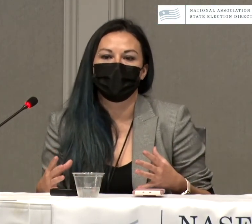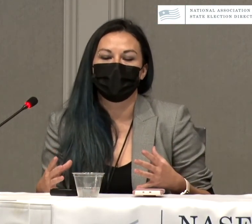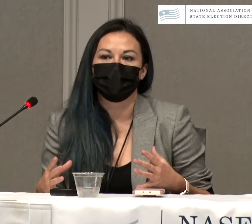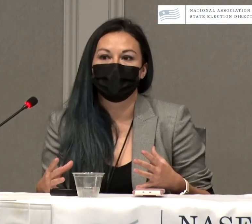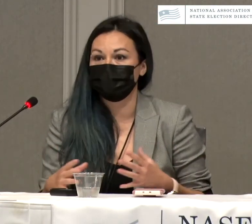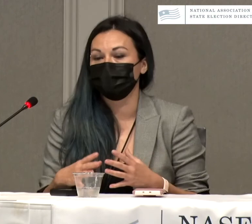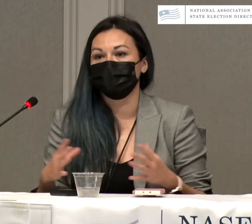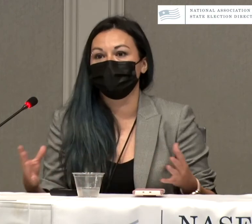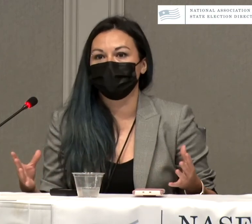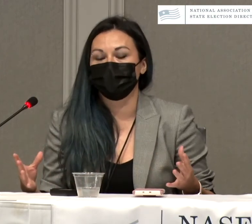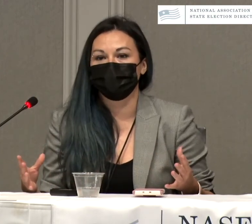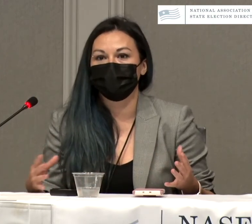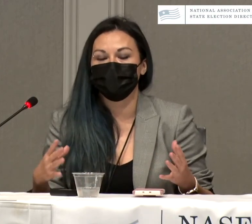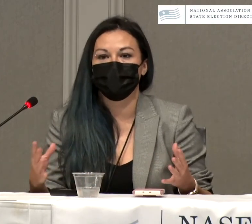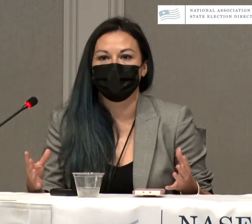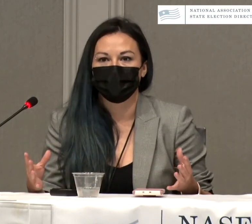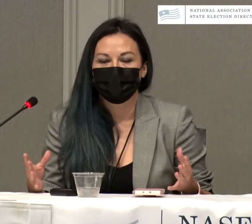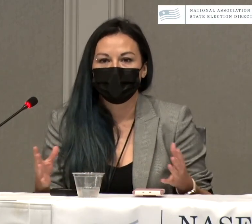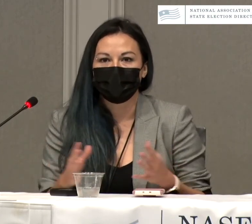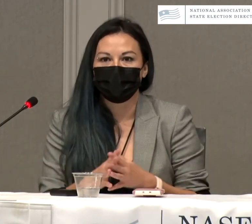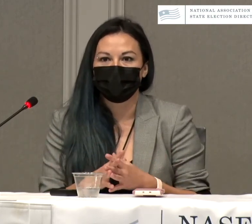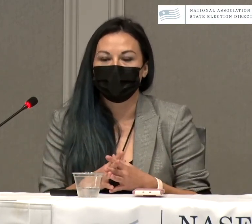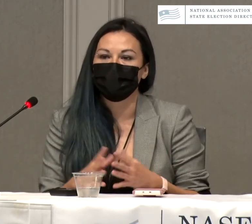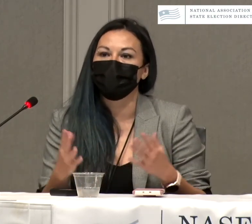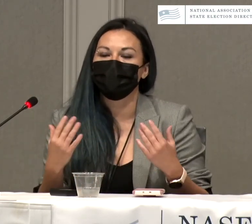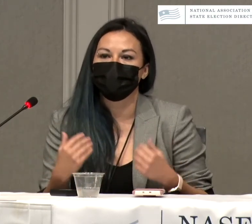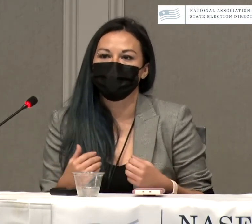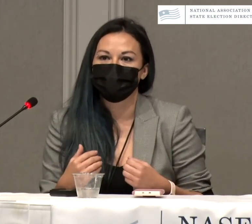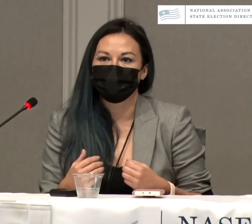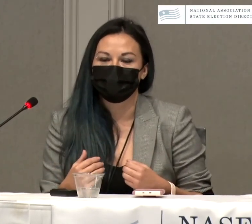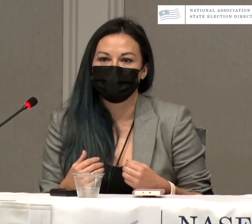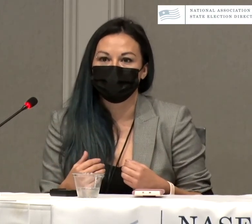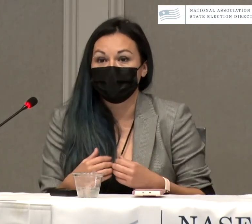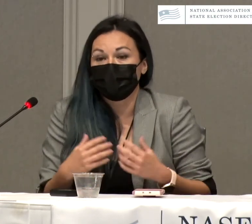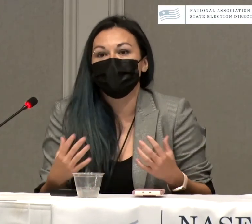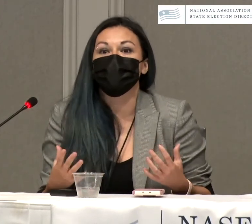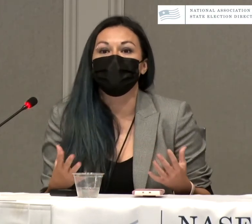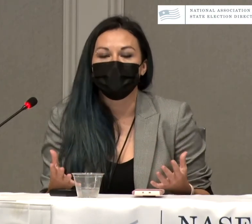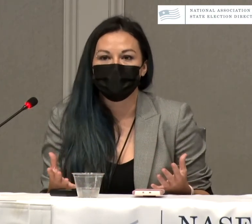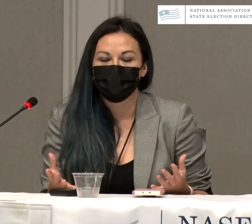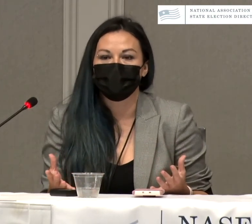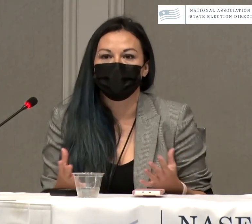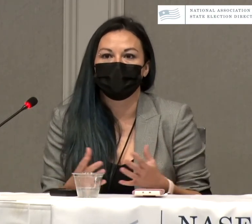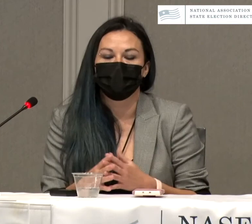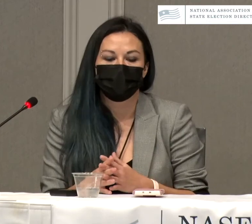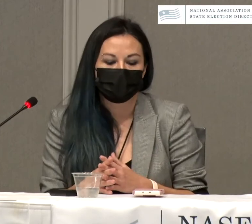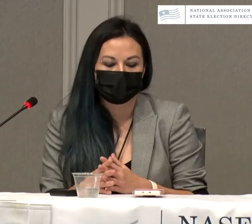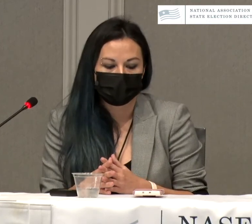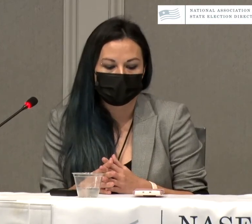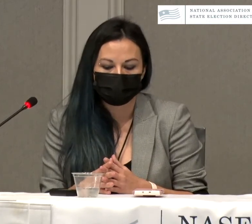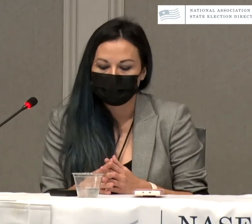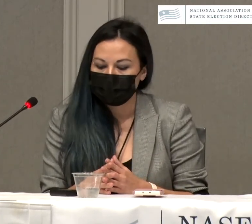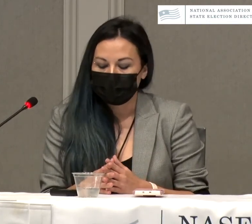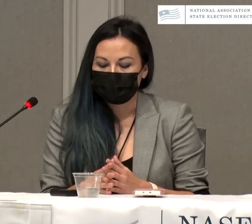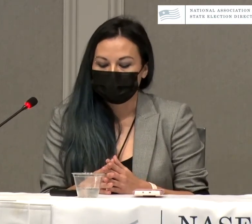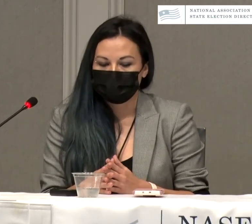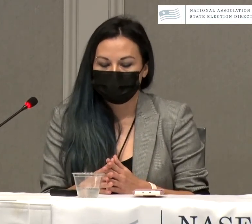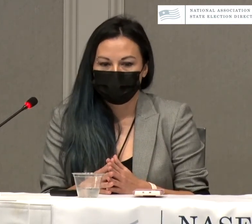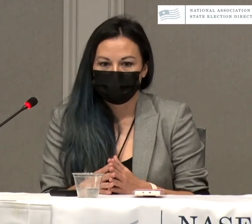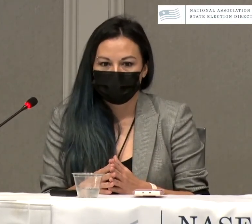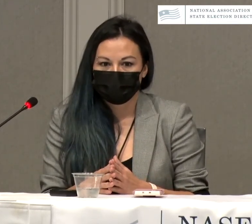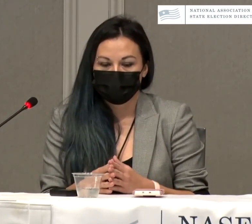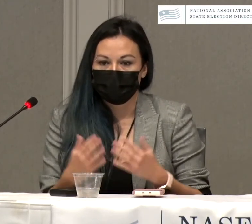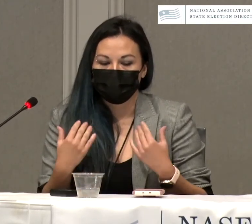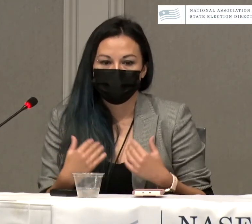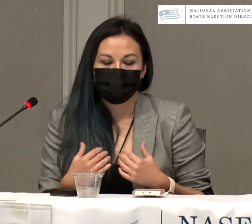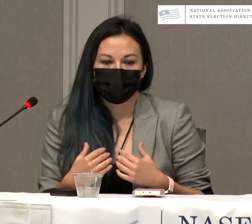how many people we really are reaching um and how important and what this means to the community um i can tell